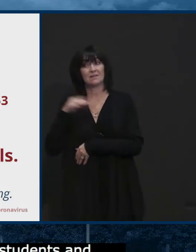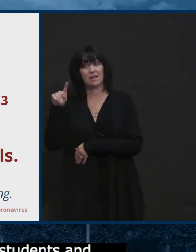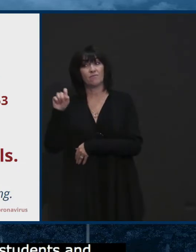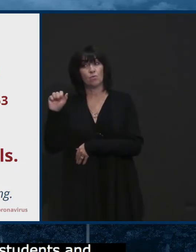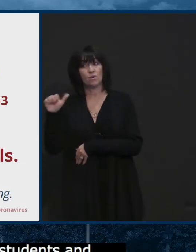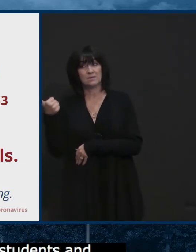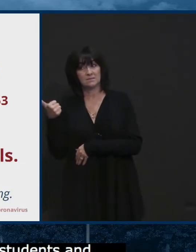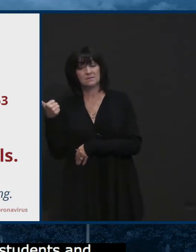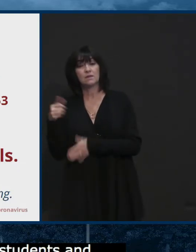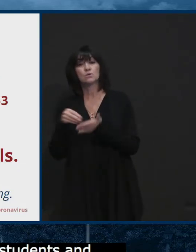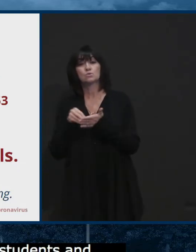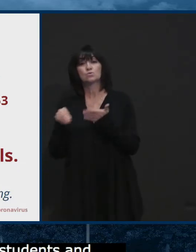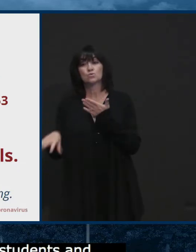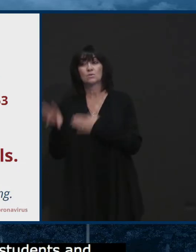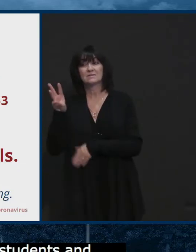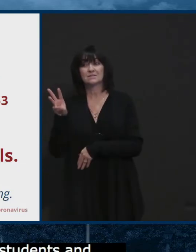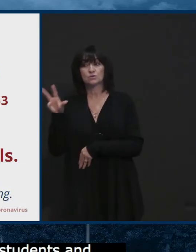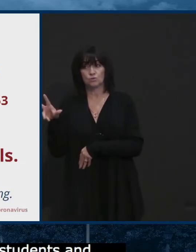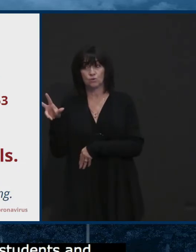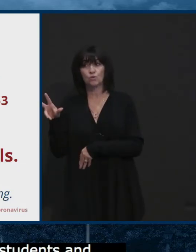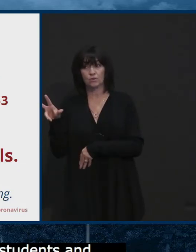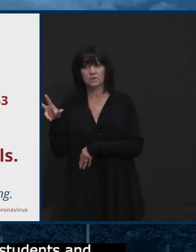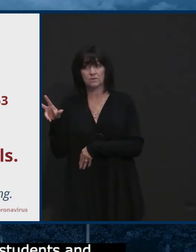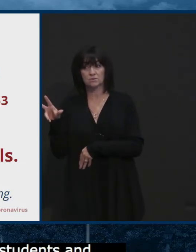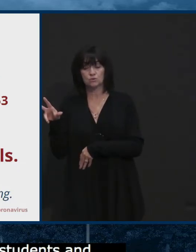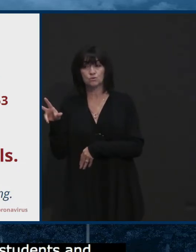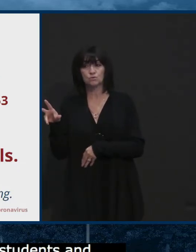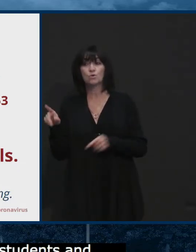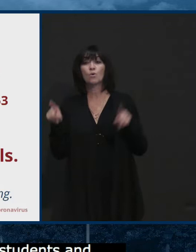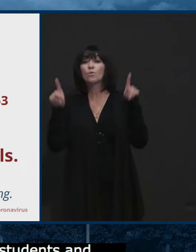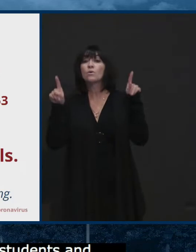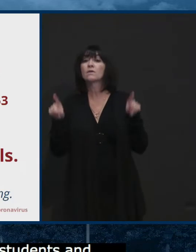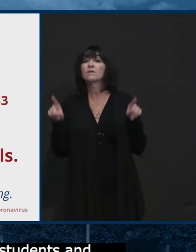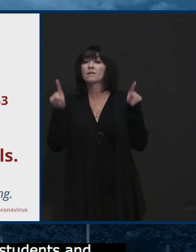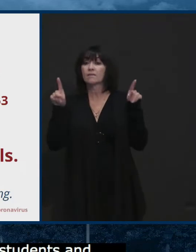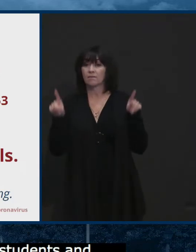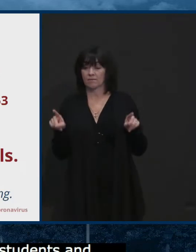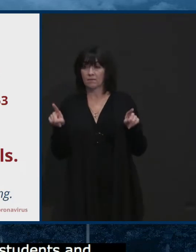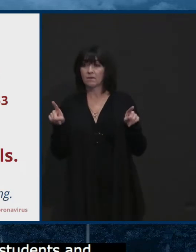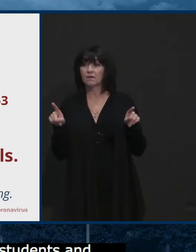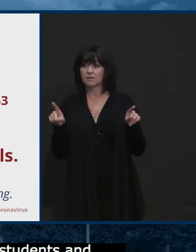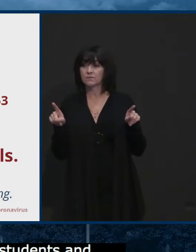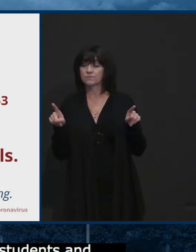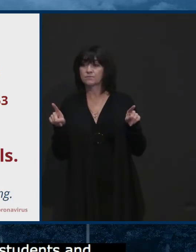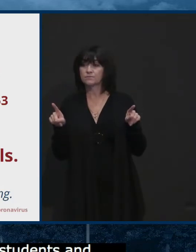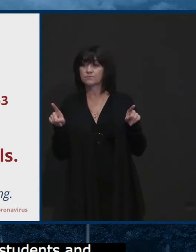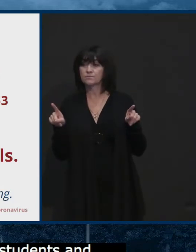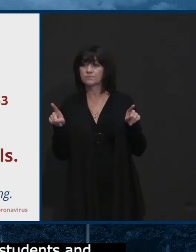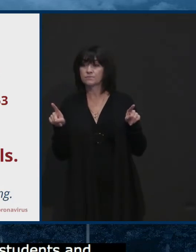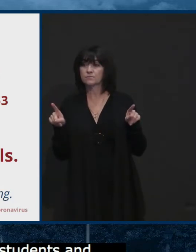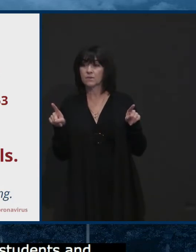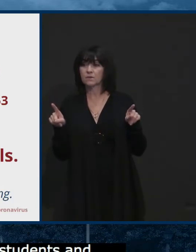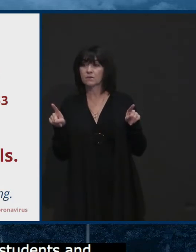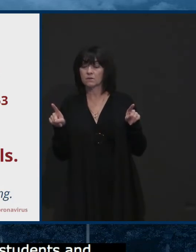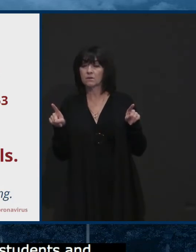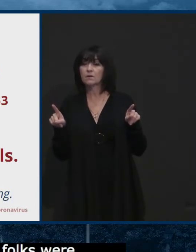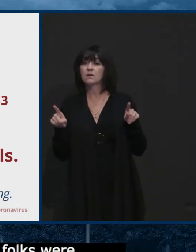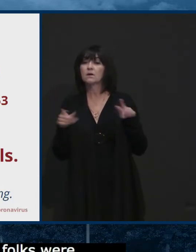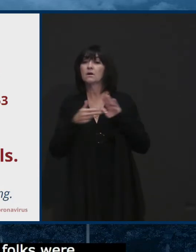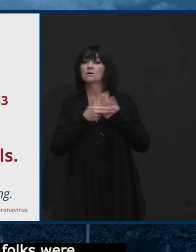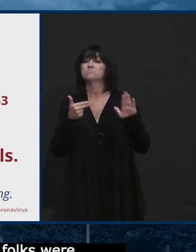are individuals who were potentially infectious while they are in the school setting.